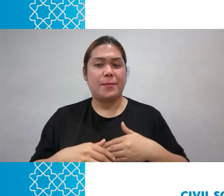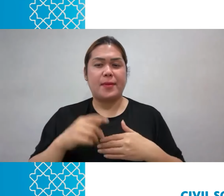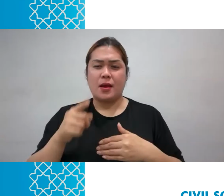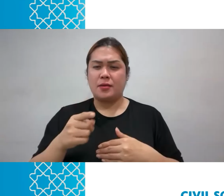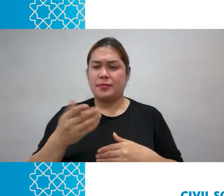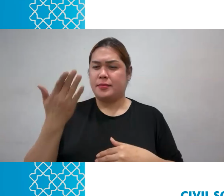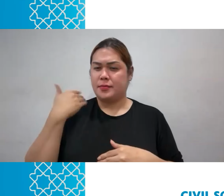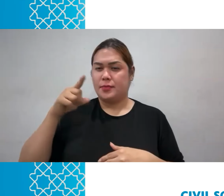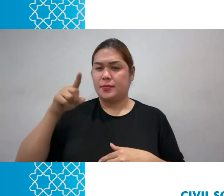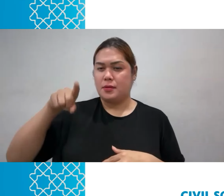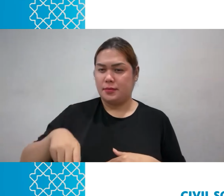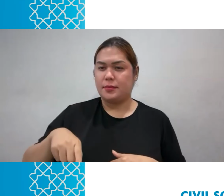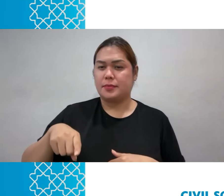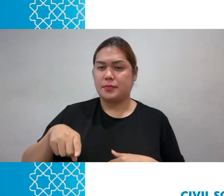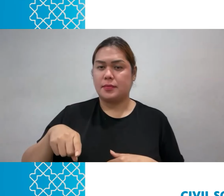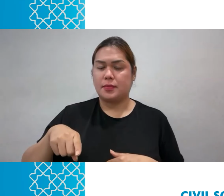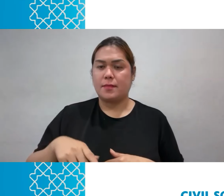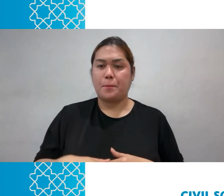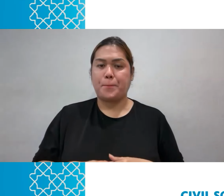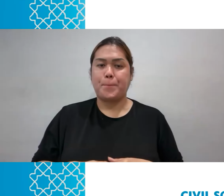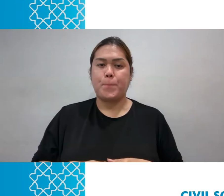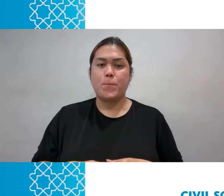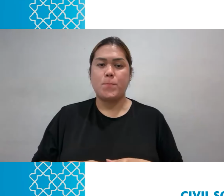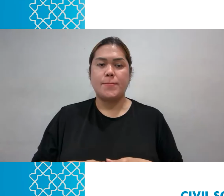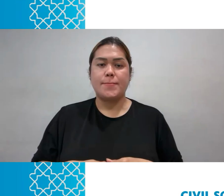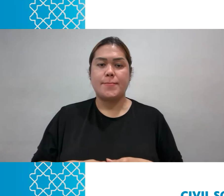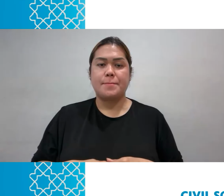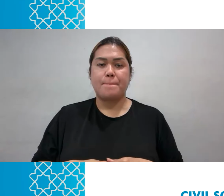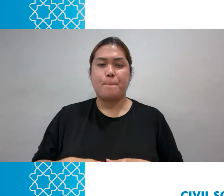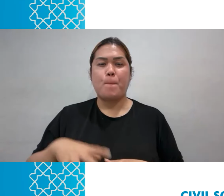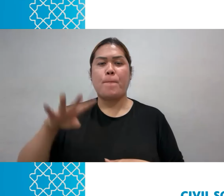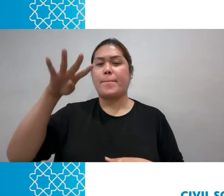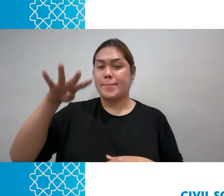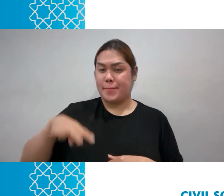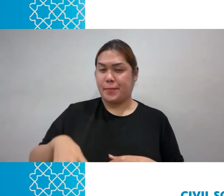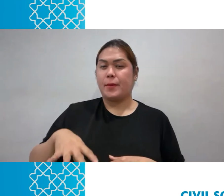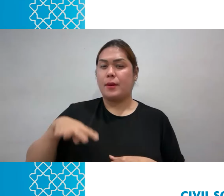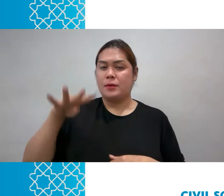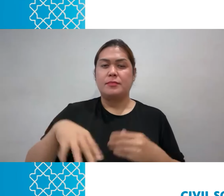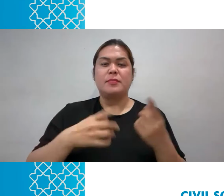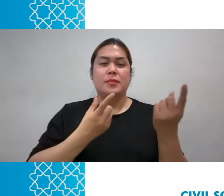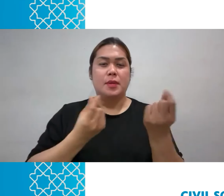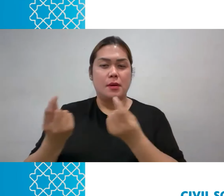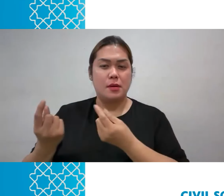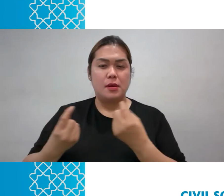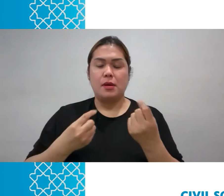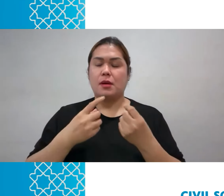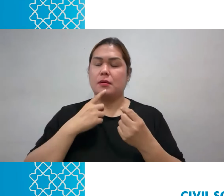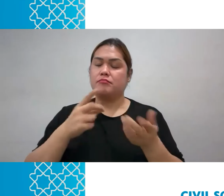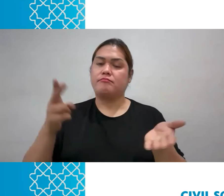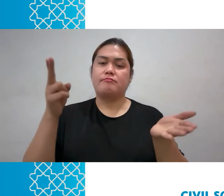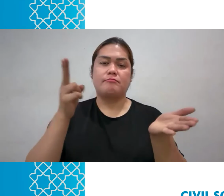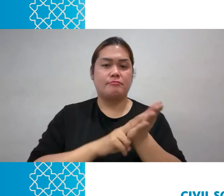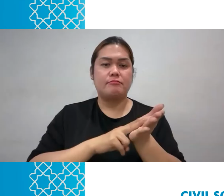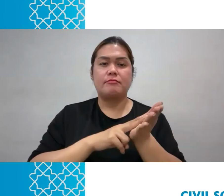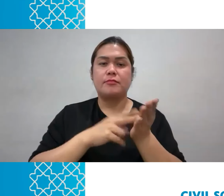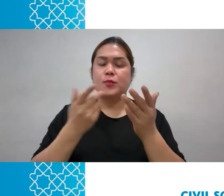So we are only 4 months into the implementation. We'll be applying the new framework